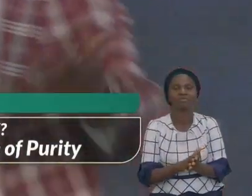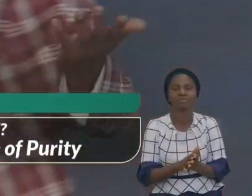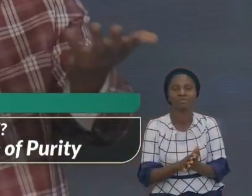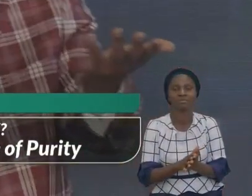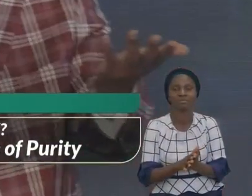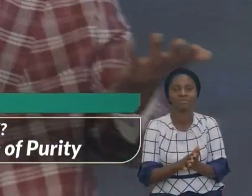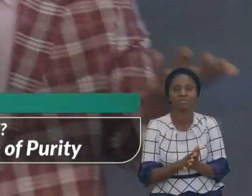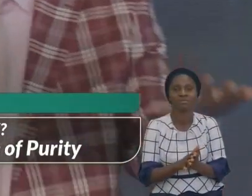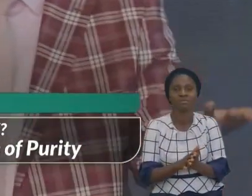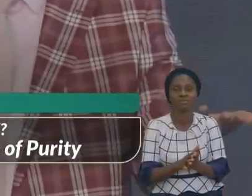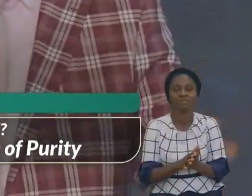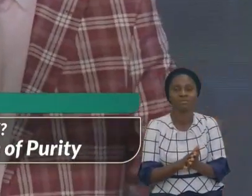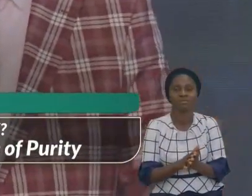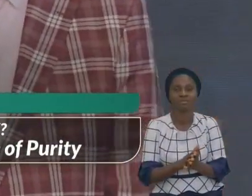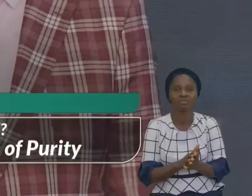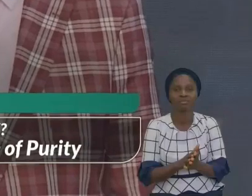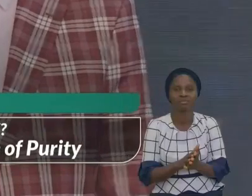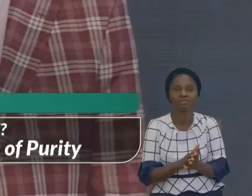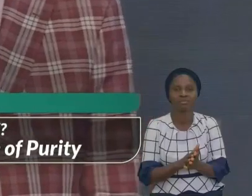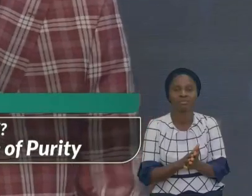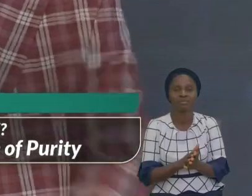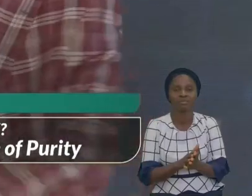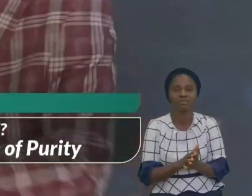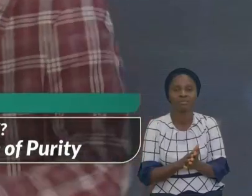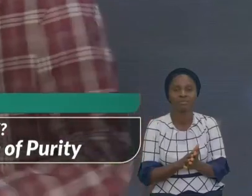And that's why many people today,